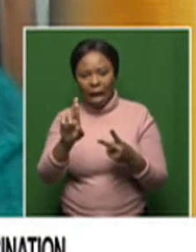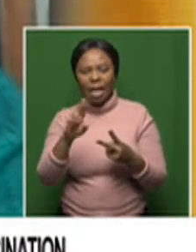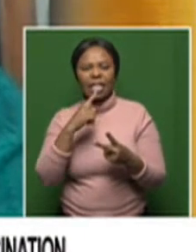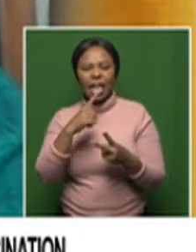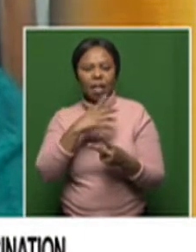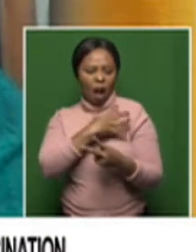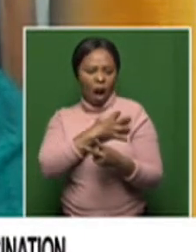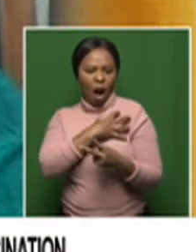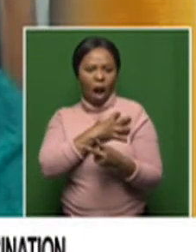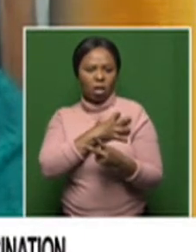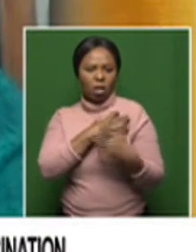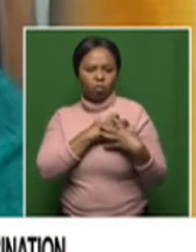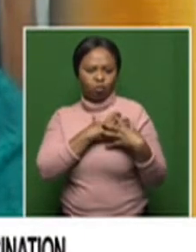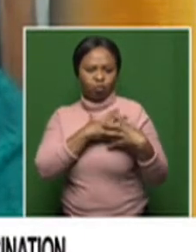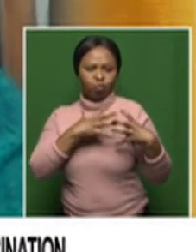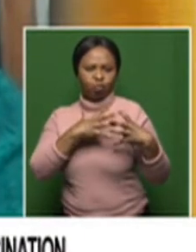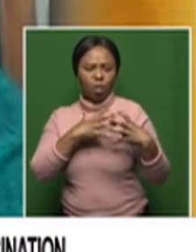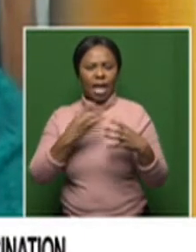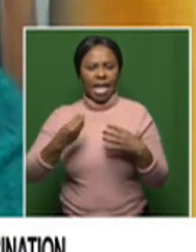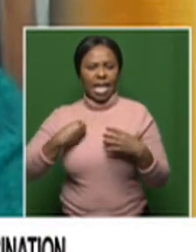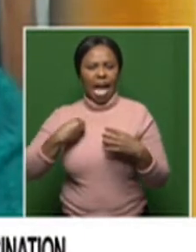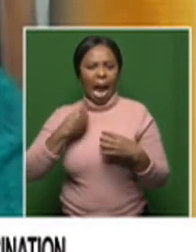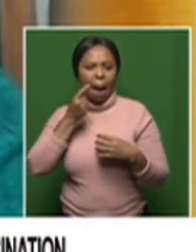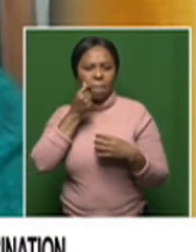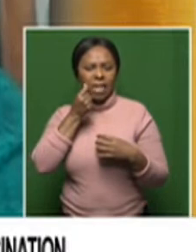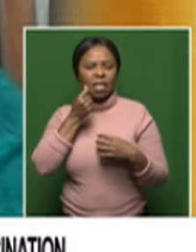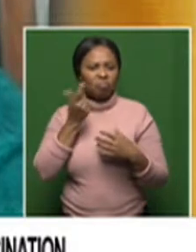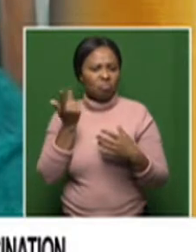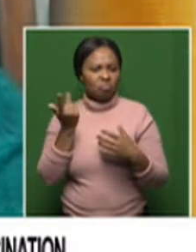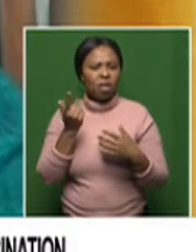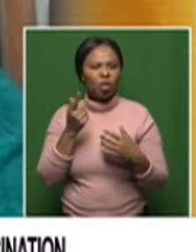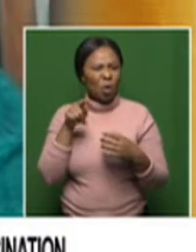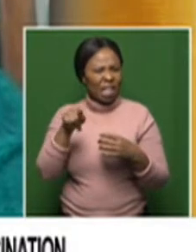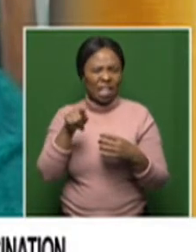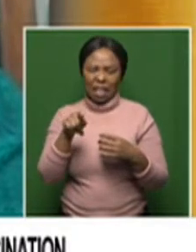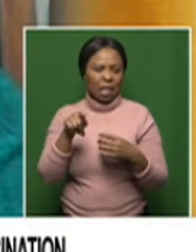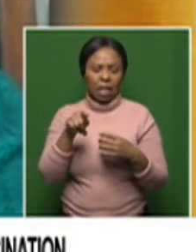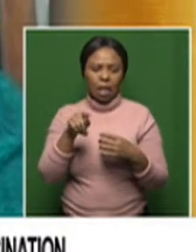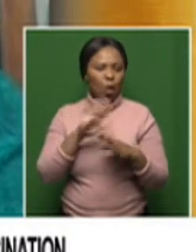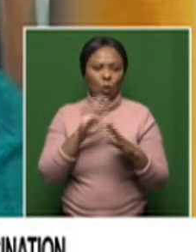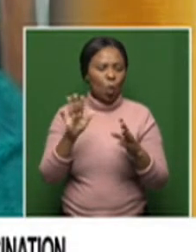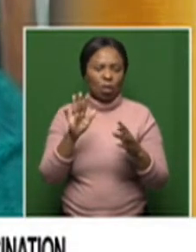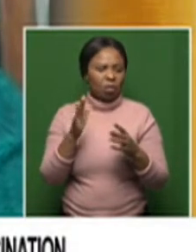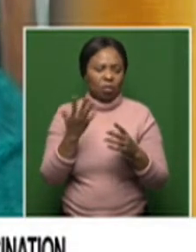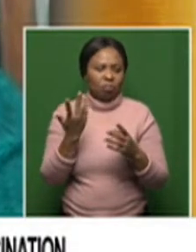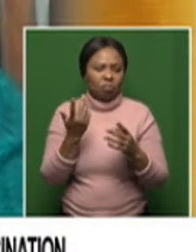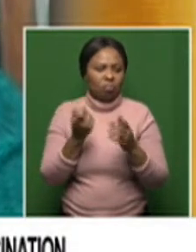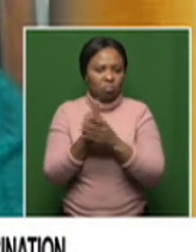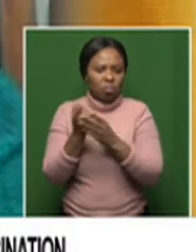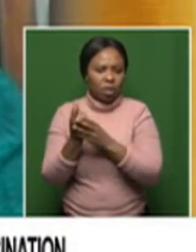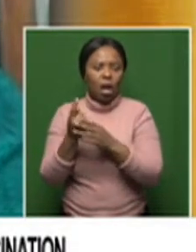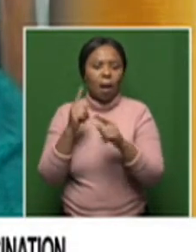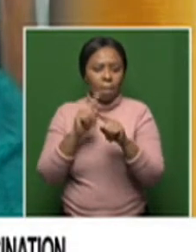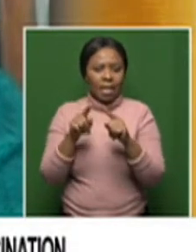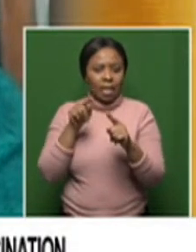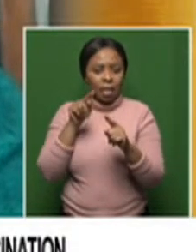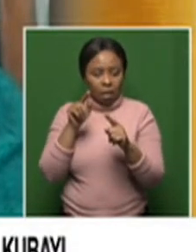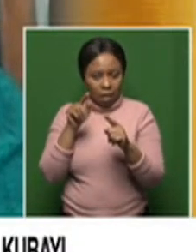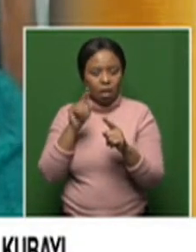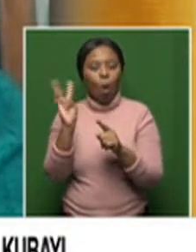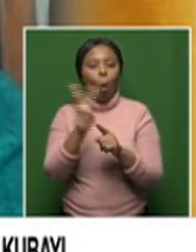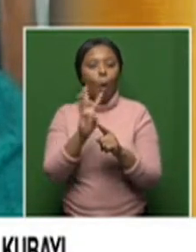in young men. These events are rare, and Pfizer has decided to include this as a warning in the product